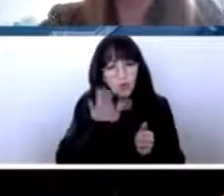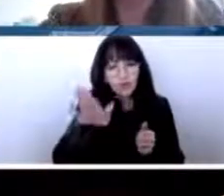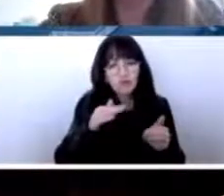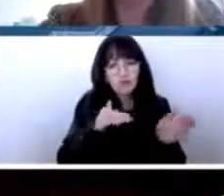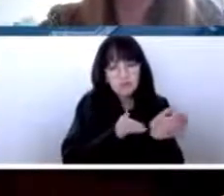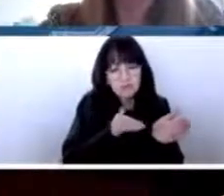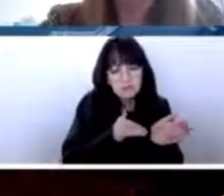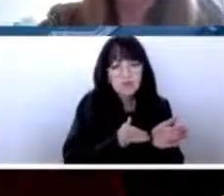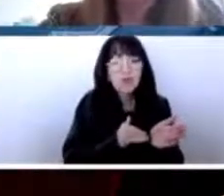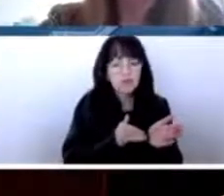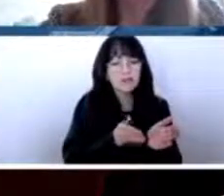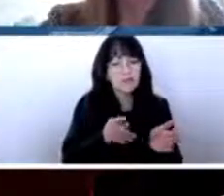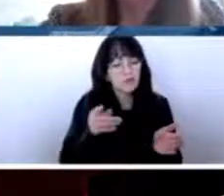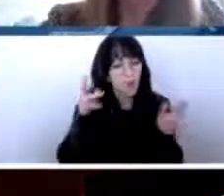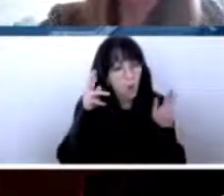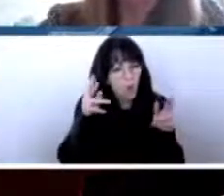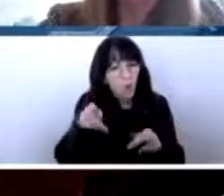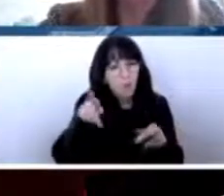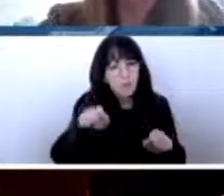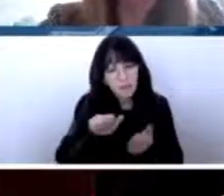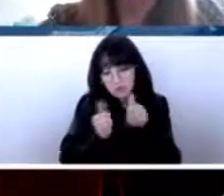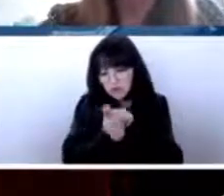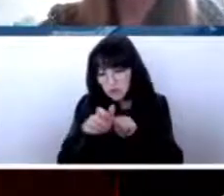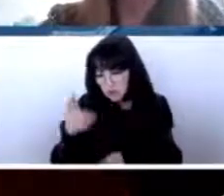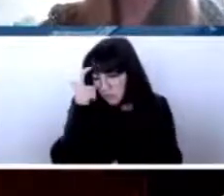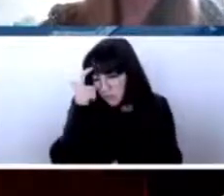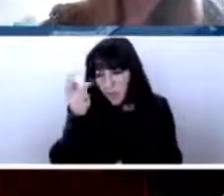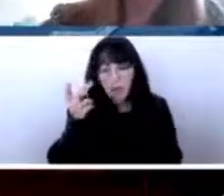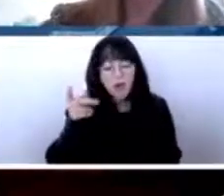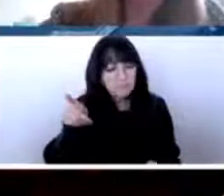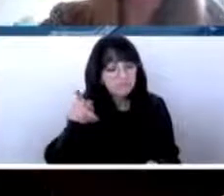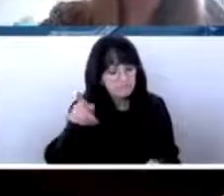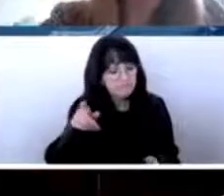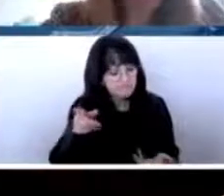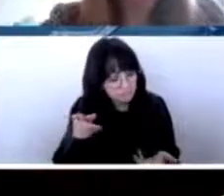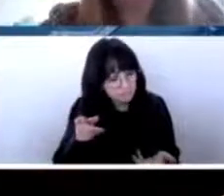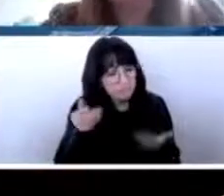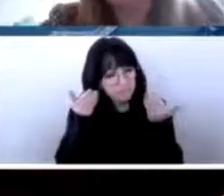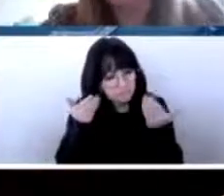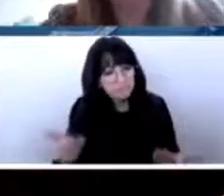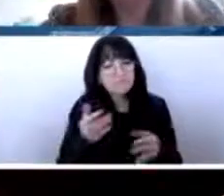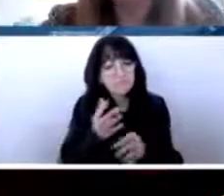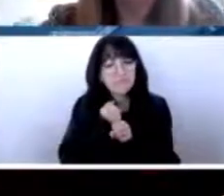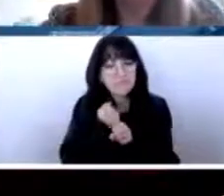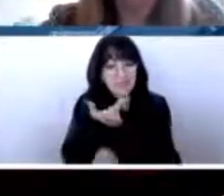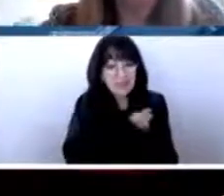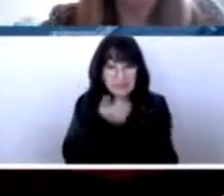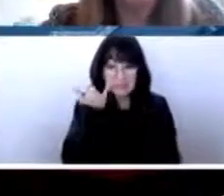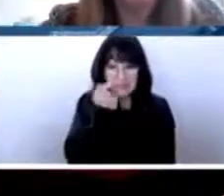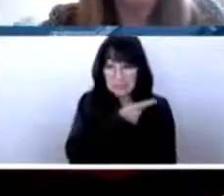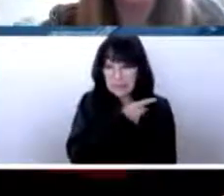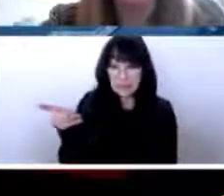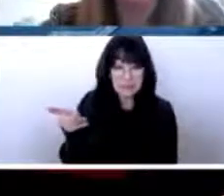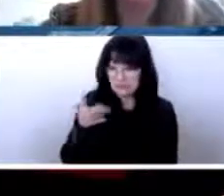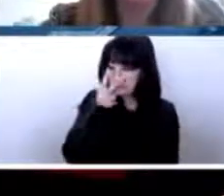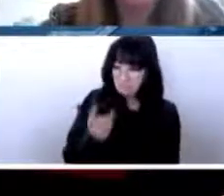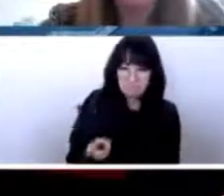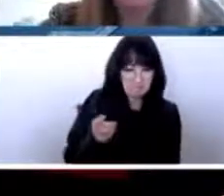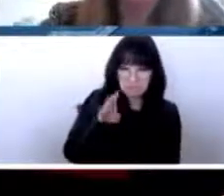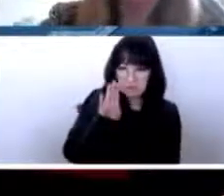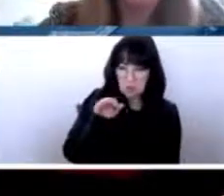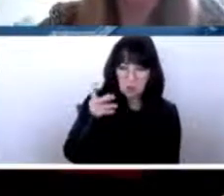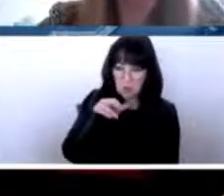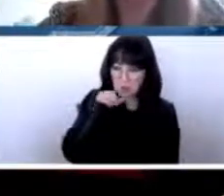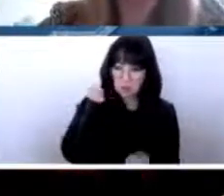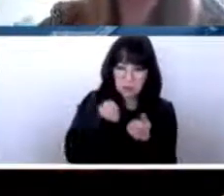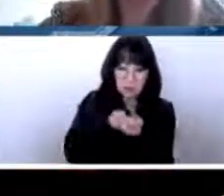your decision. If you're eligible for a second dose or a booster, please get it now. With the Omicron variant, that